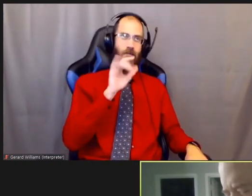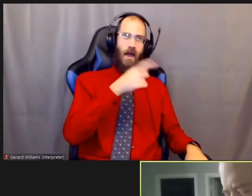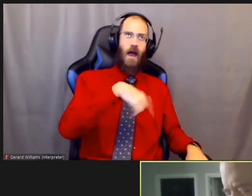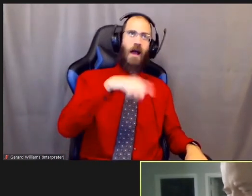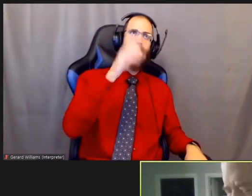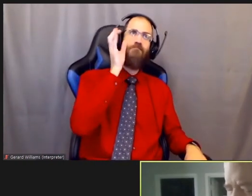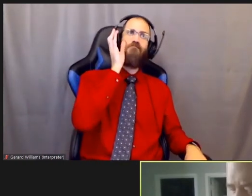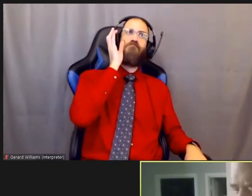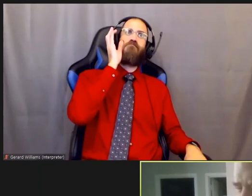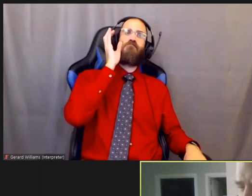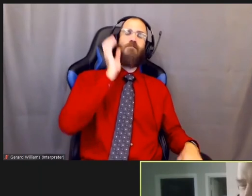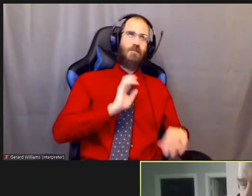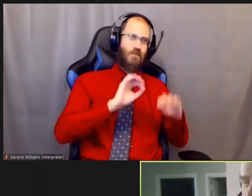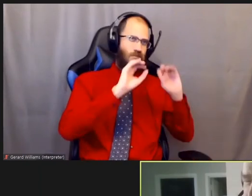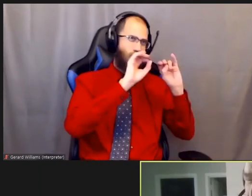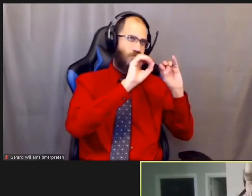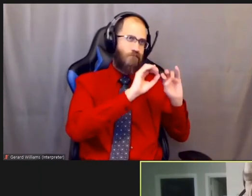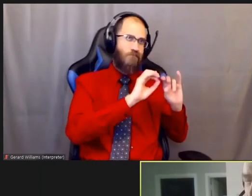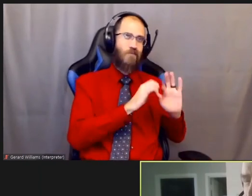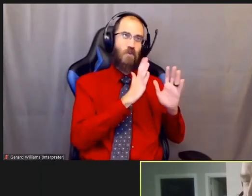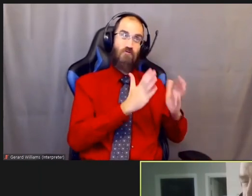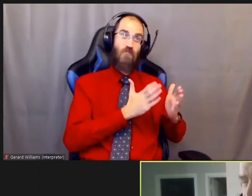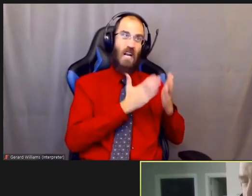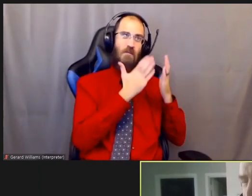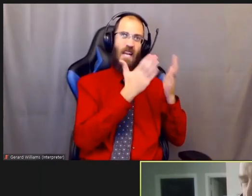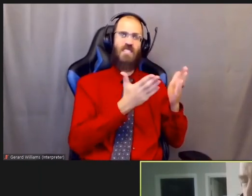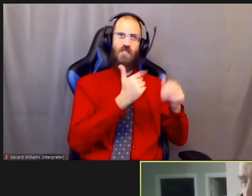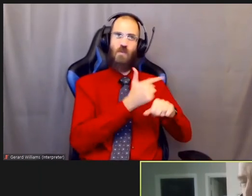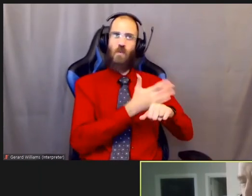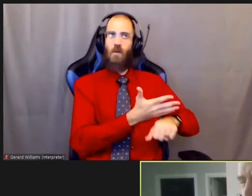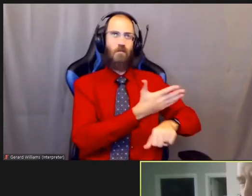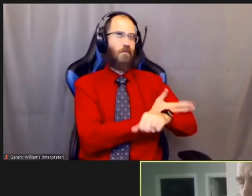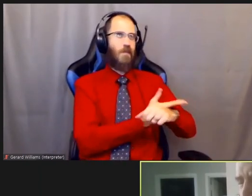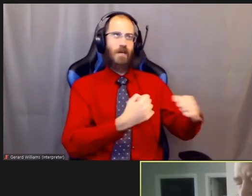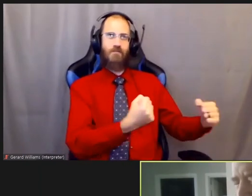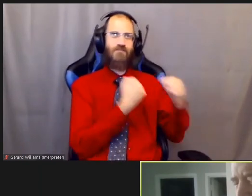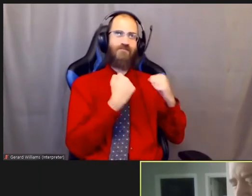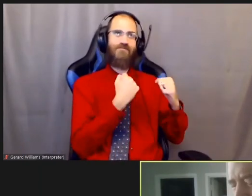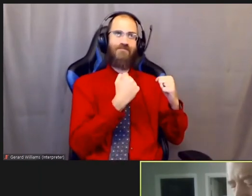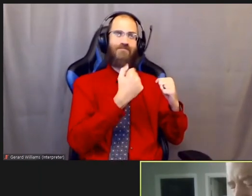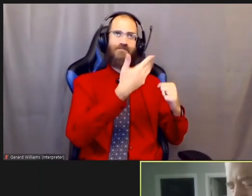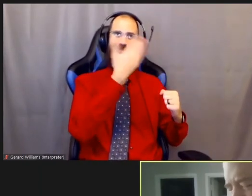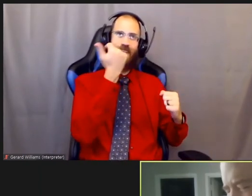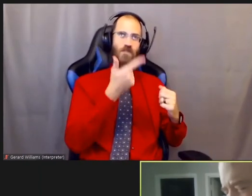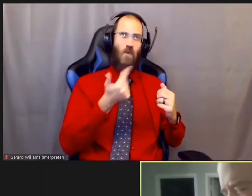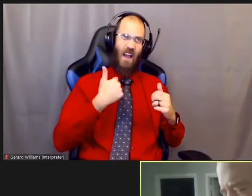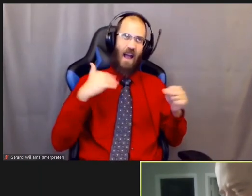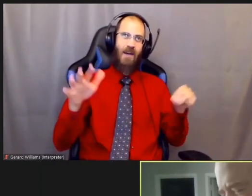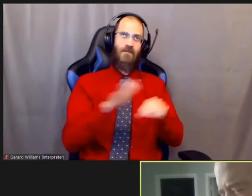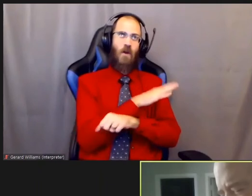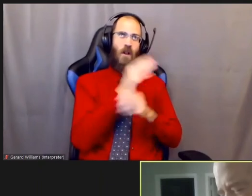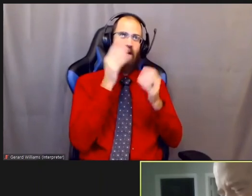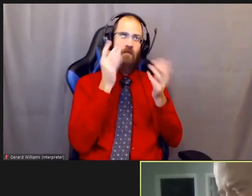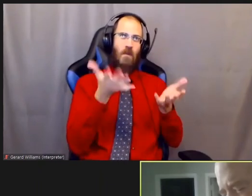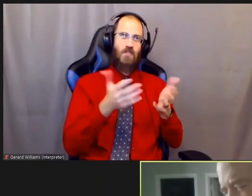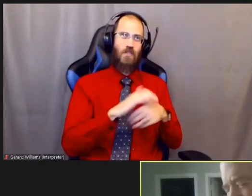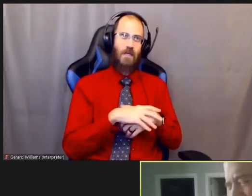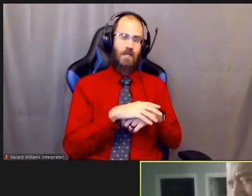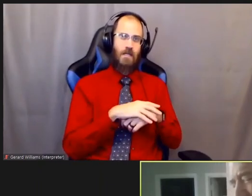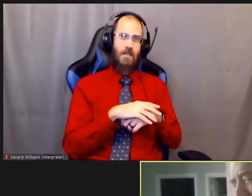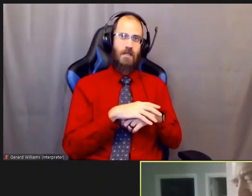recommendations from this committee can be all the better informed with information.